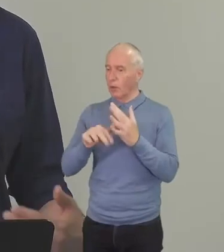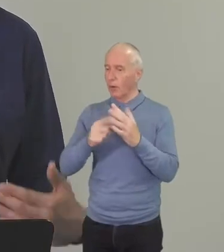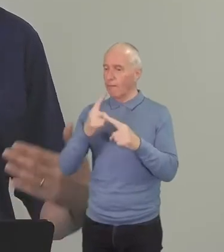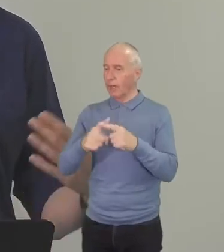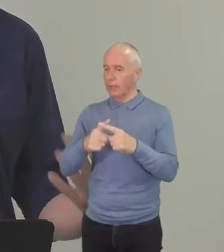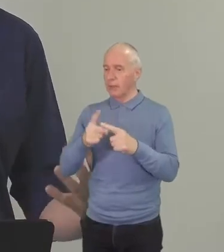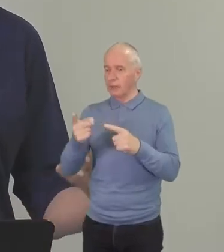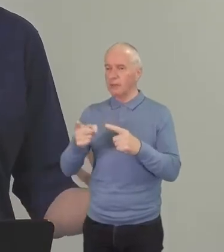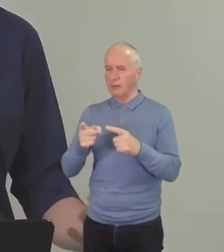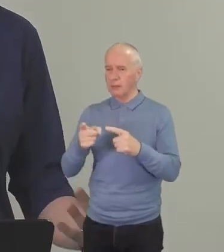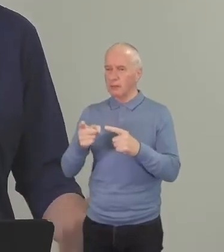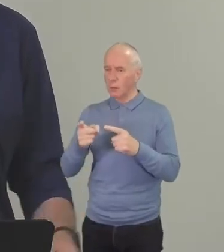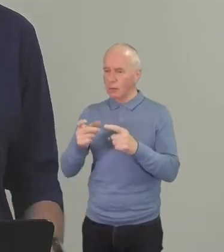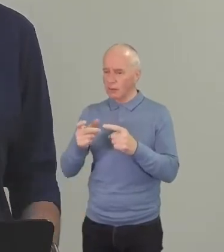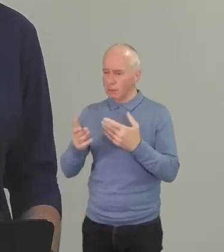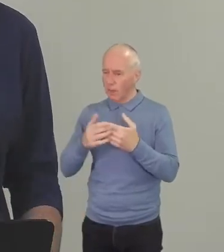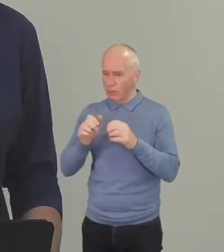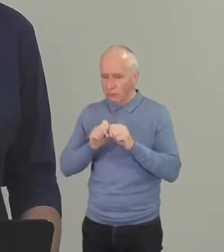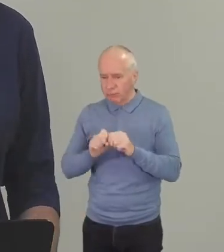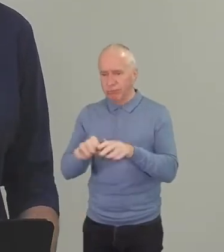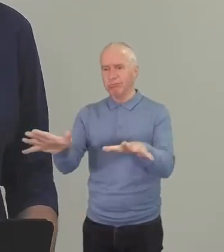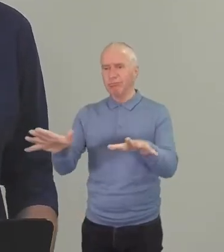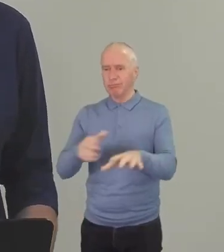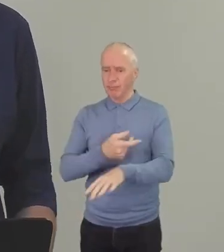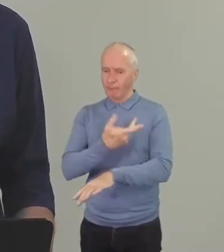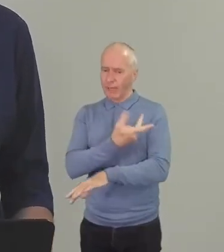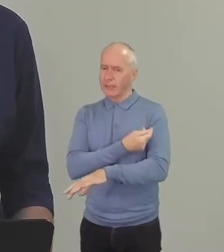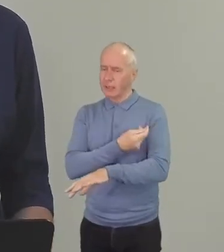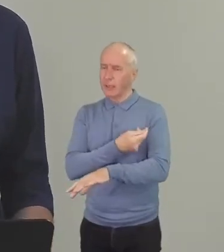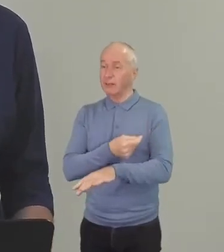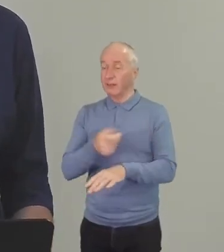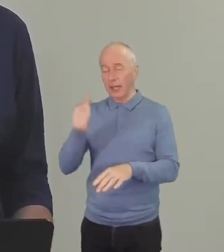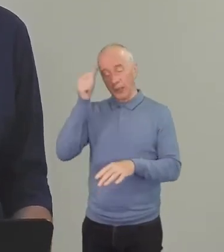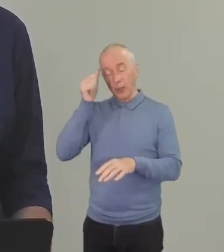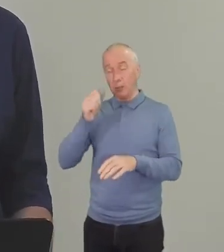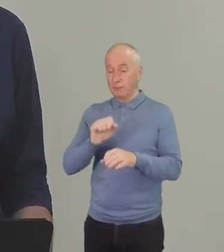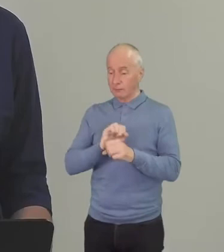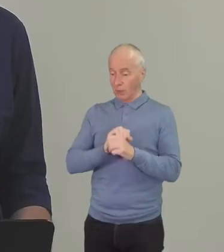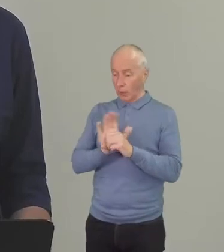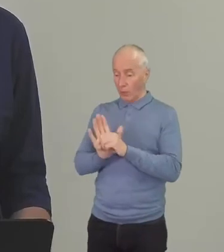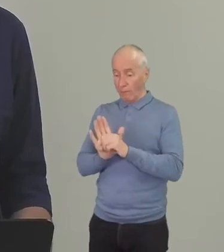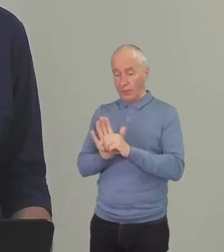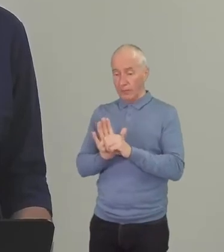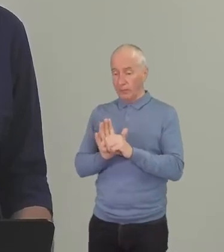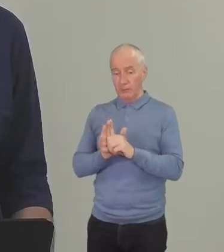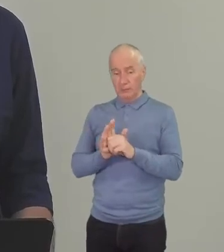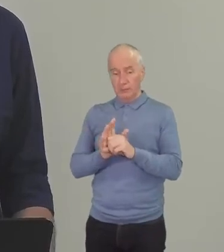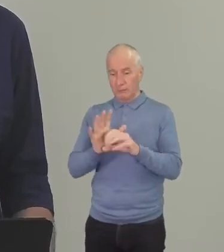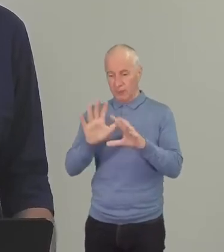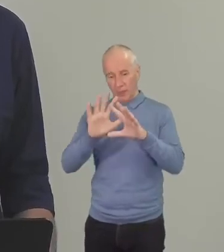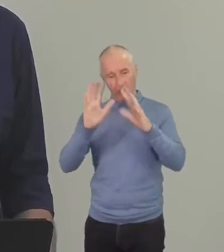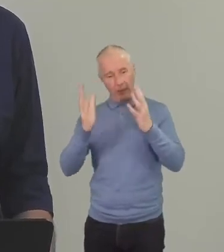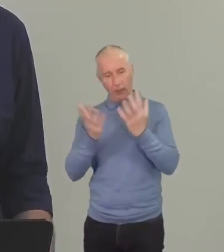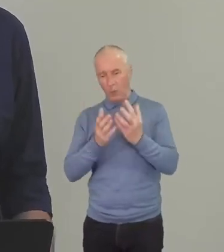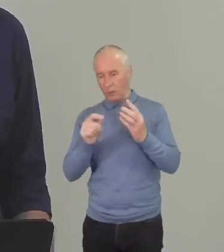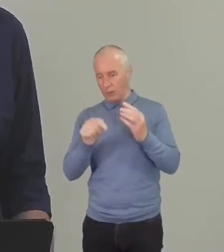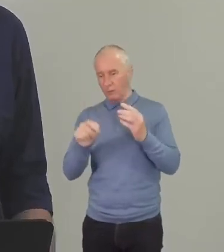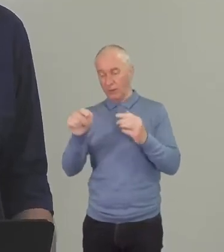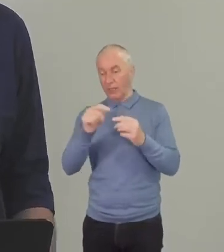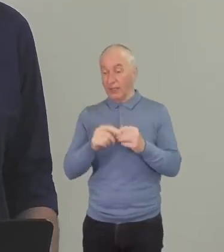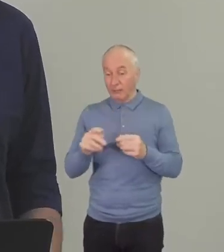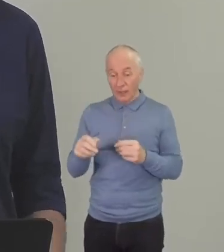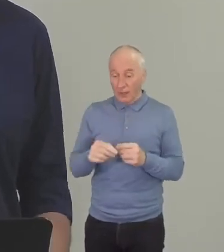I suppose what we do see still is that whilst there is COVID anywhere, we run the risk of COVID being everywhere.